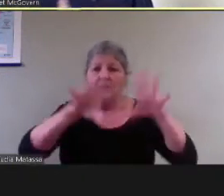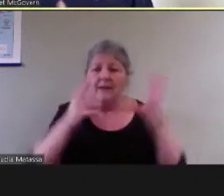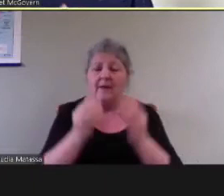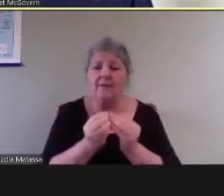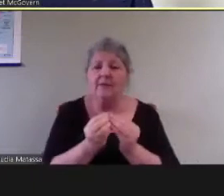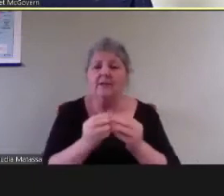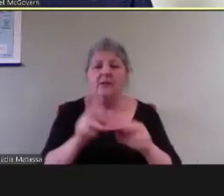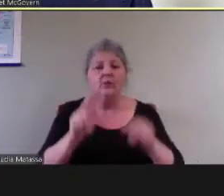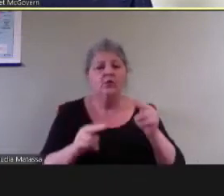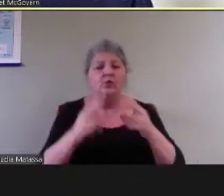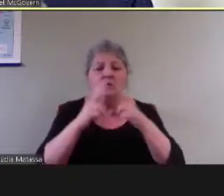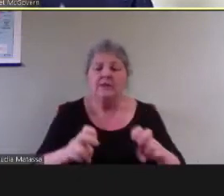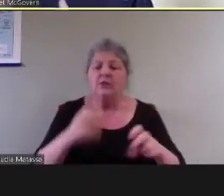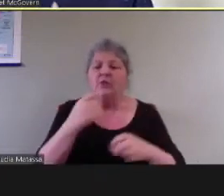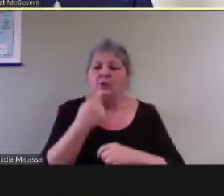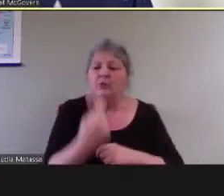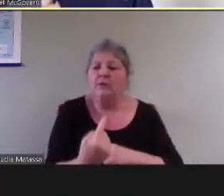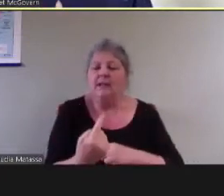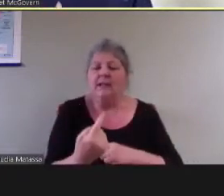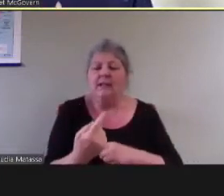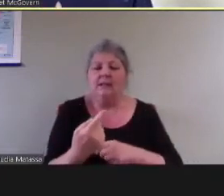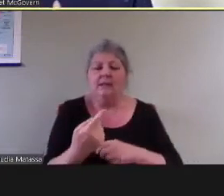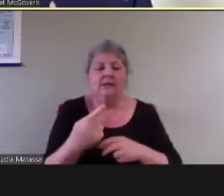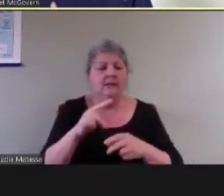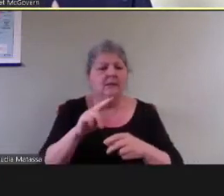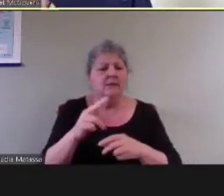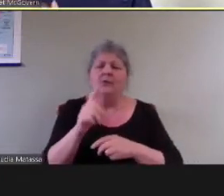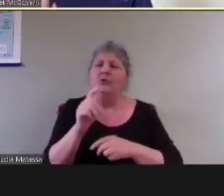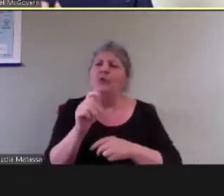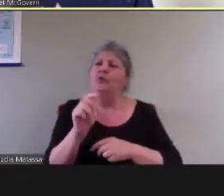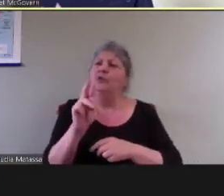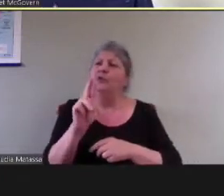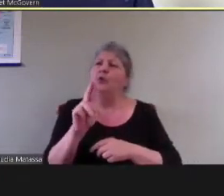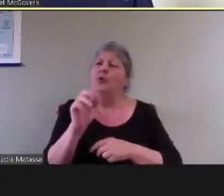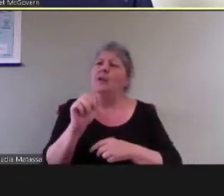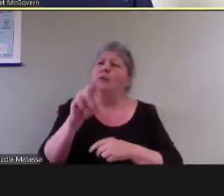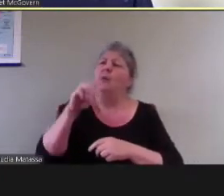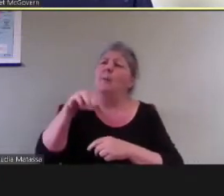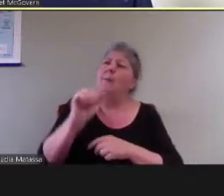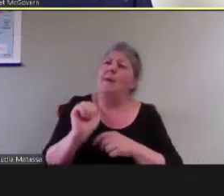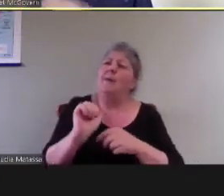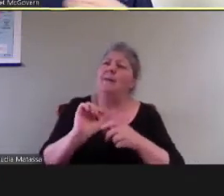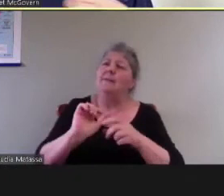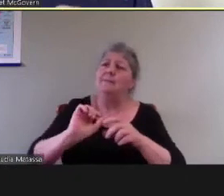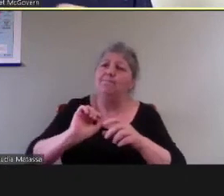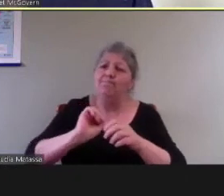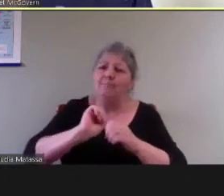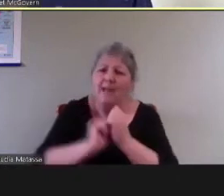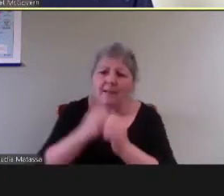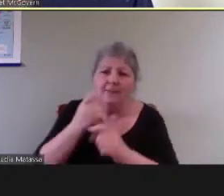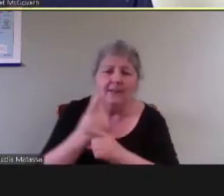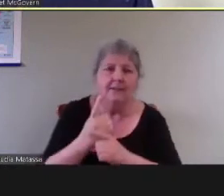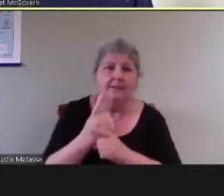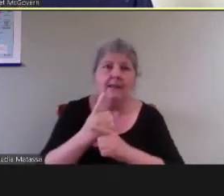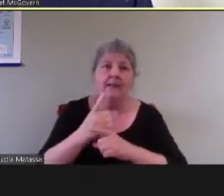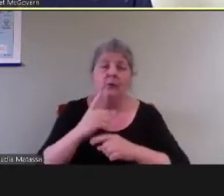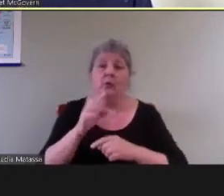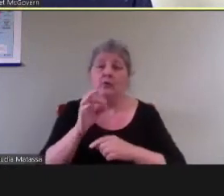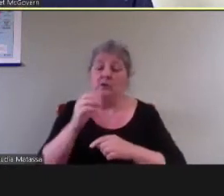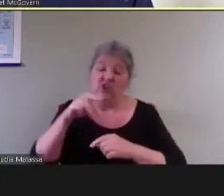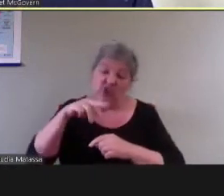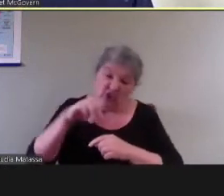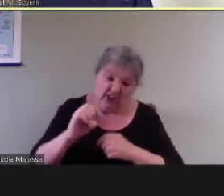new research to suggest that it is in fact trauma that is activating particular genes for